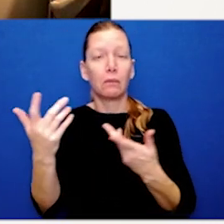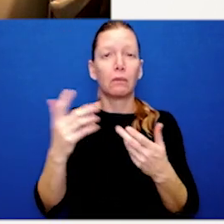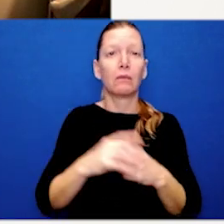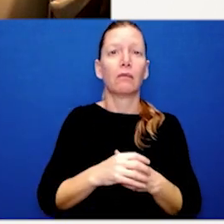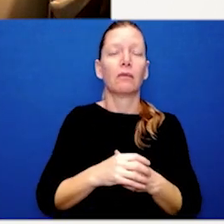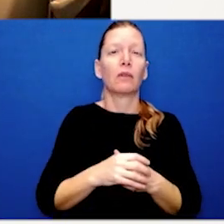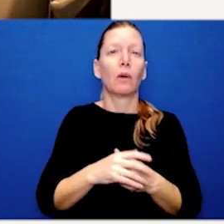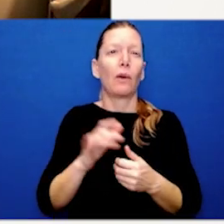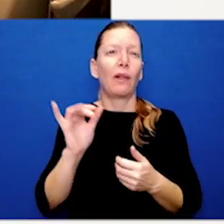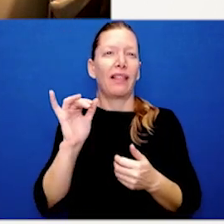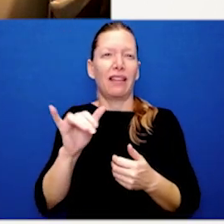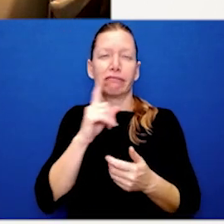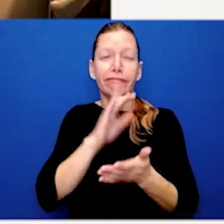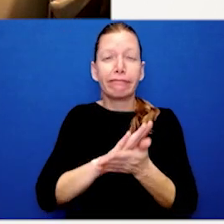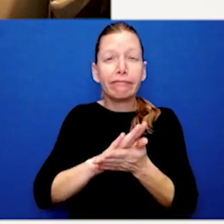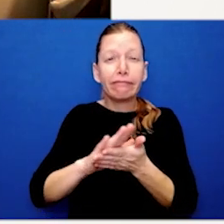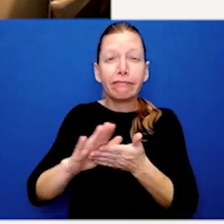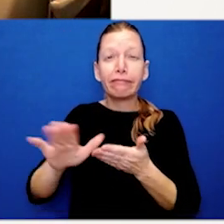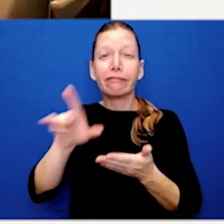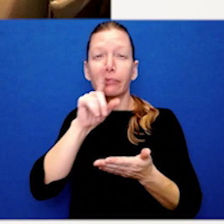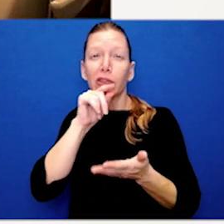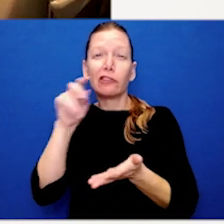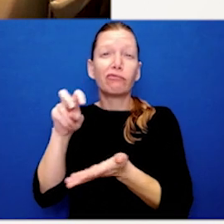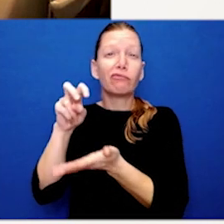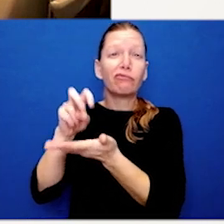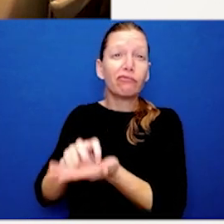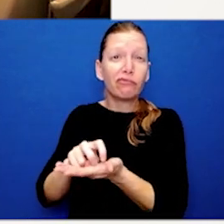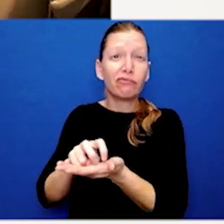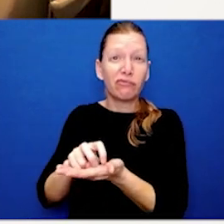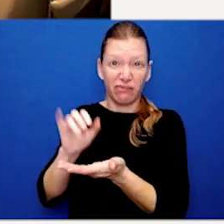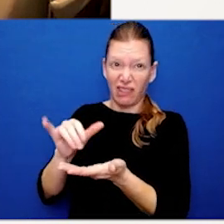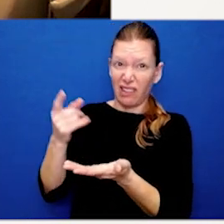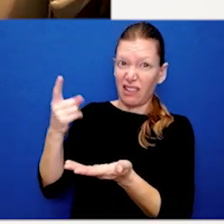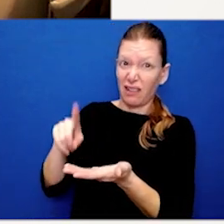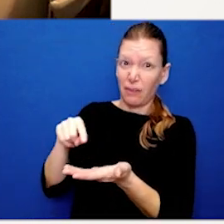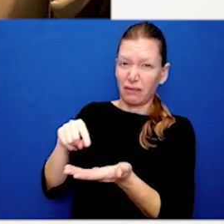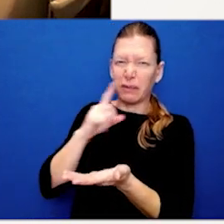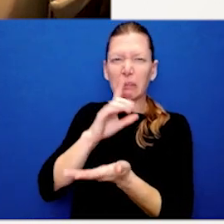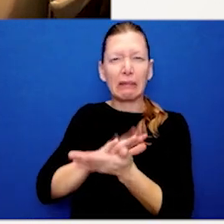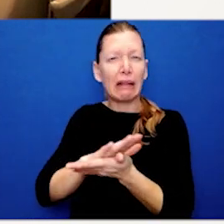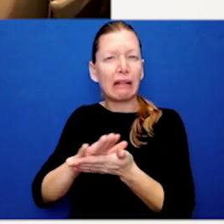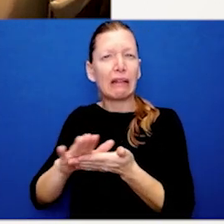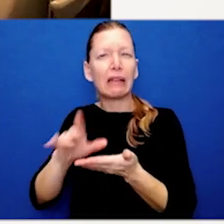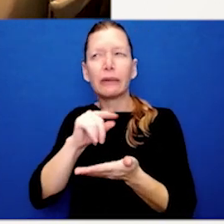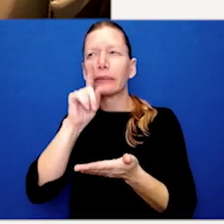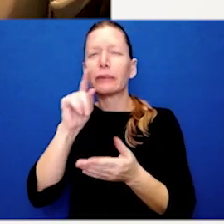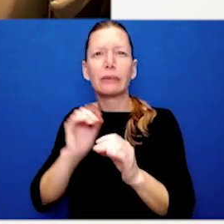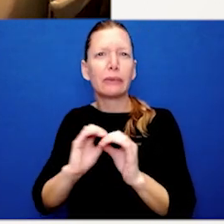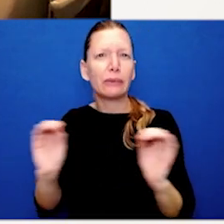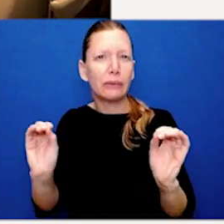So this sort of homely bird lands on my hand. This happened, plain, unmusical.